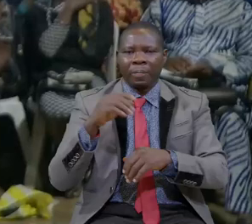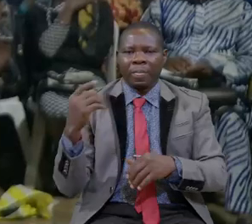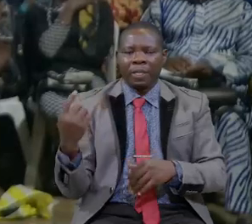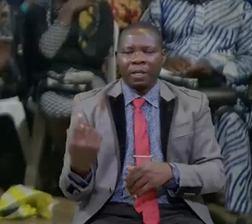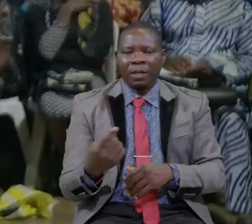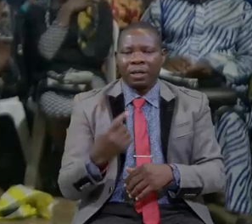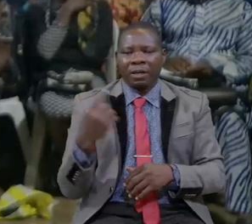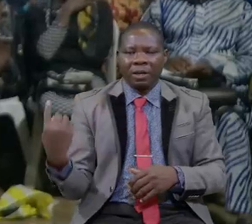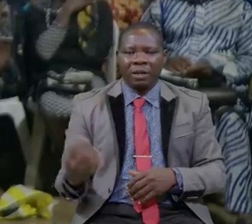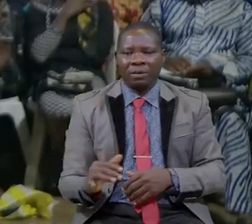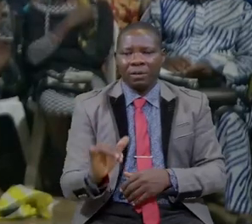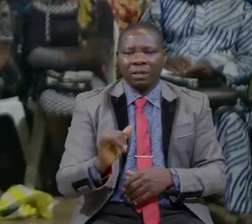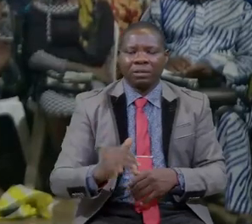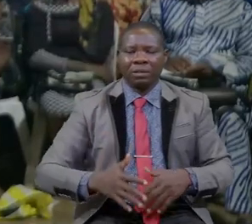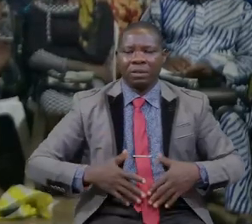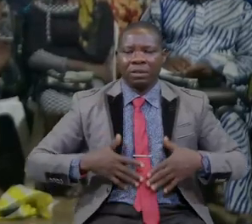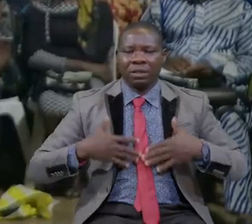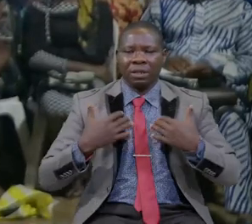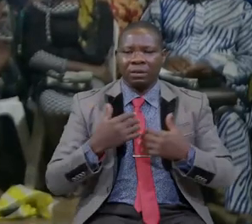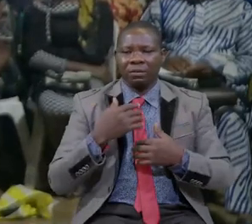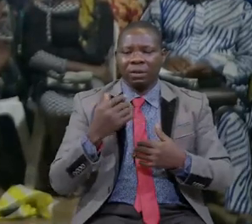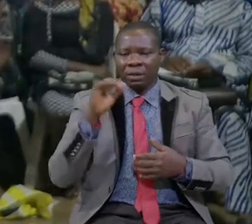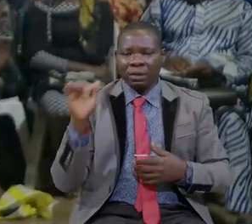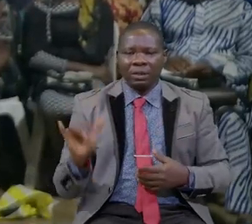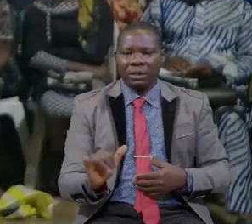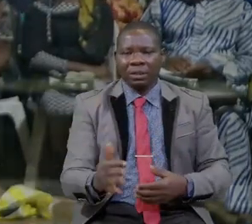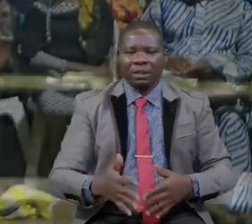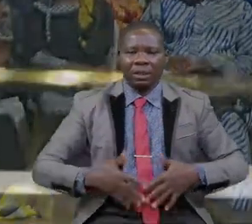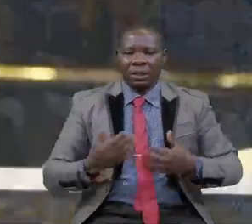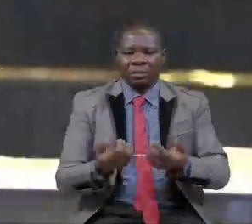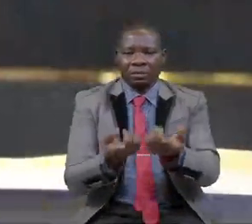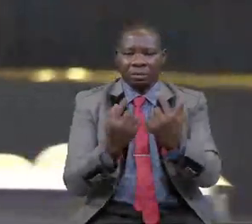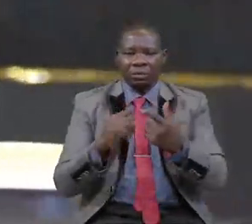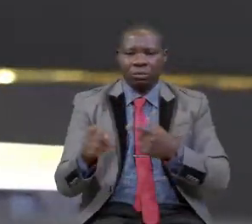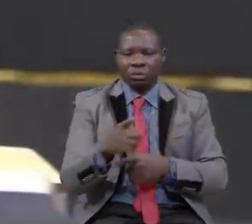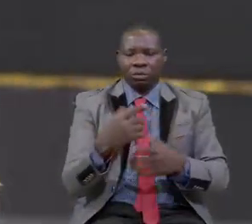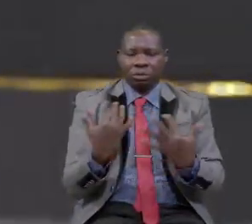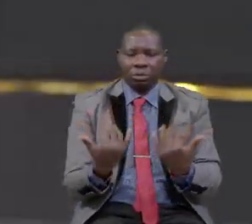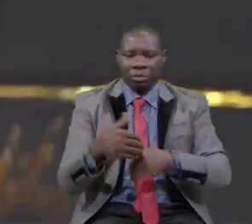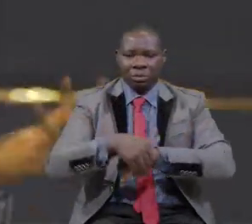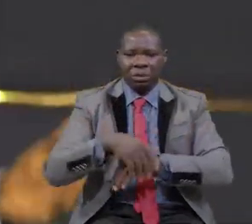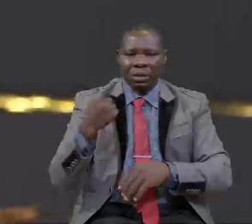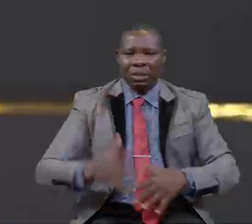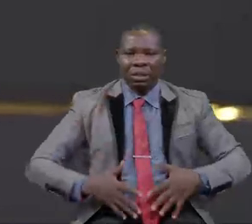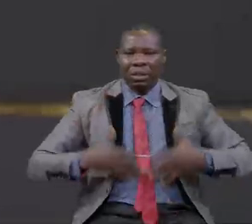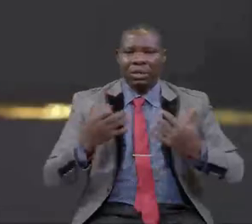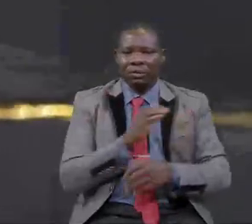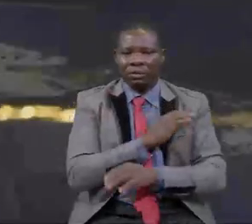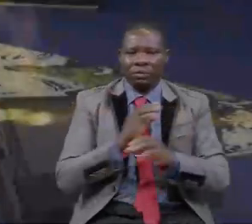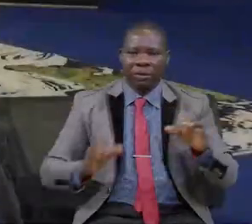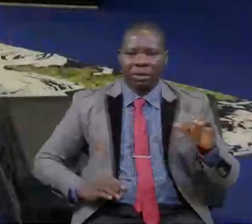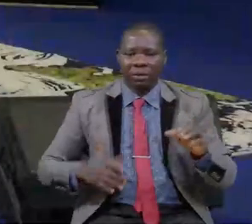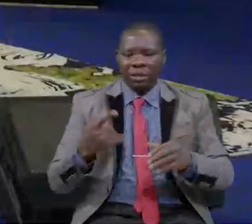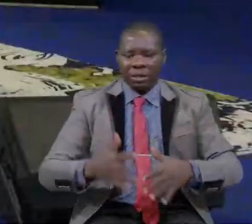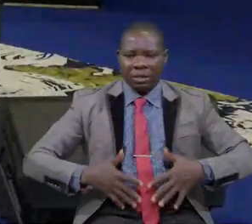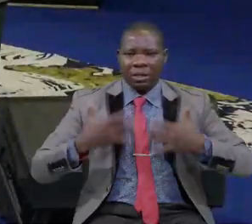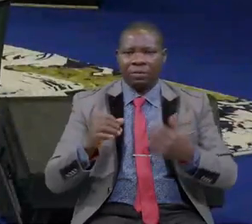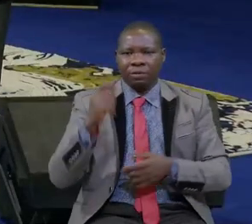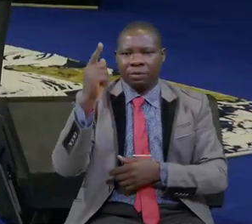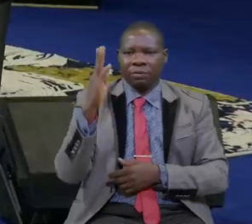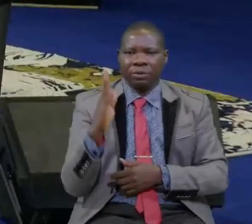life comes to you tonight. The life of Christ, the life of God, the life